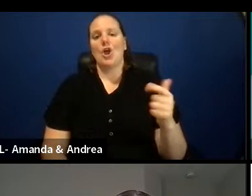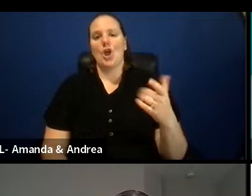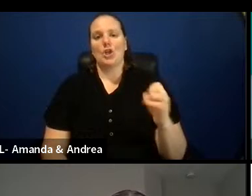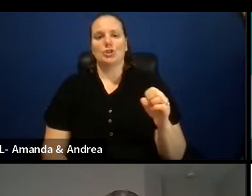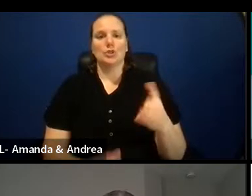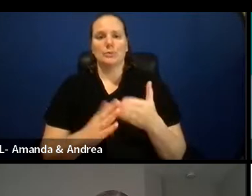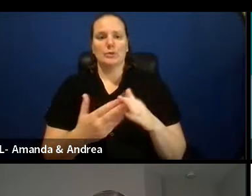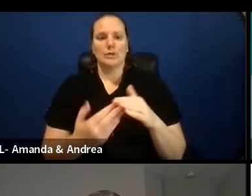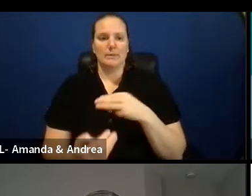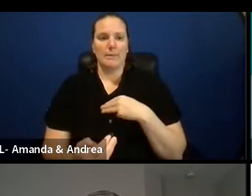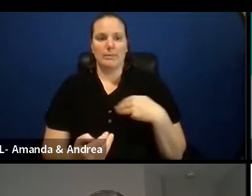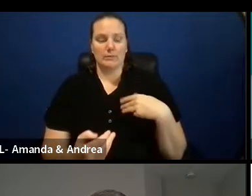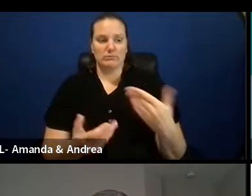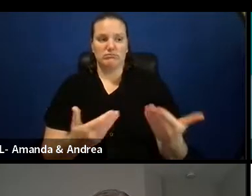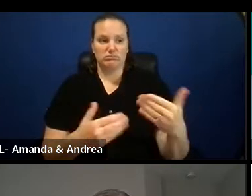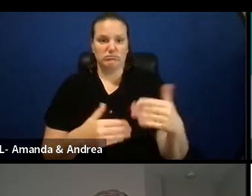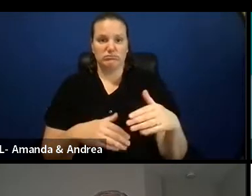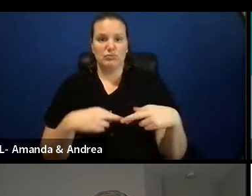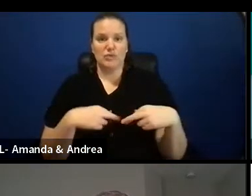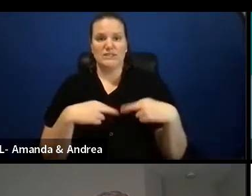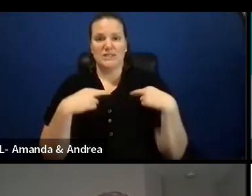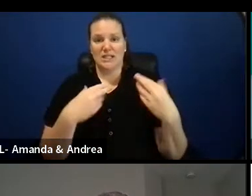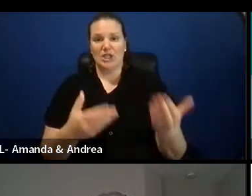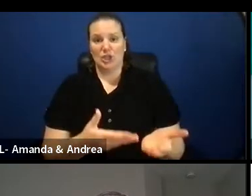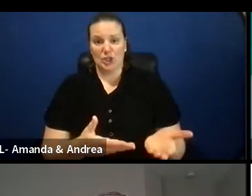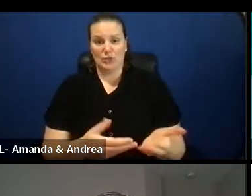Arnada resident.